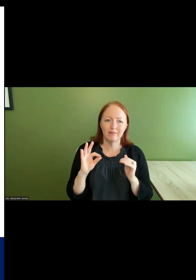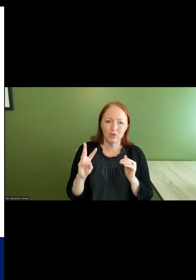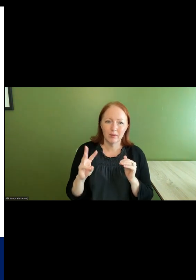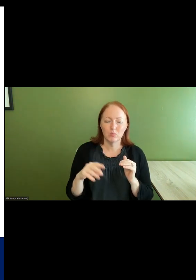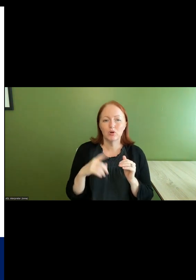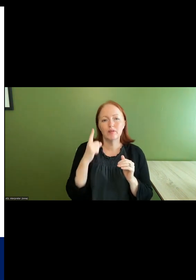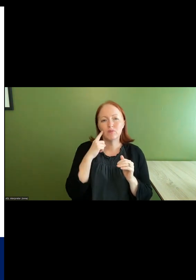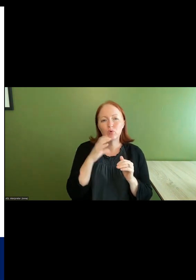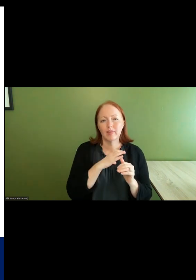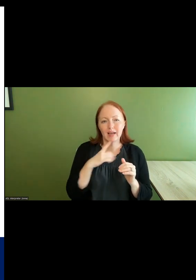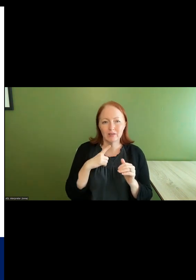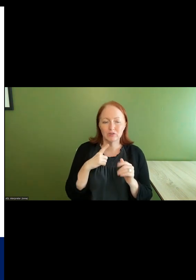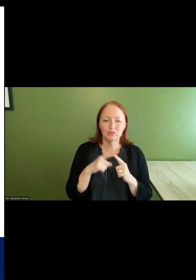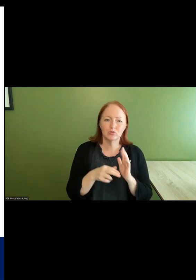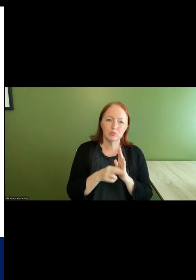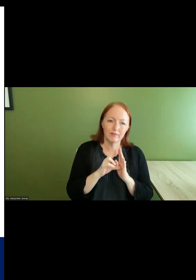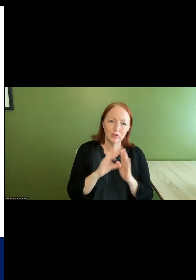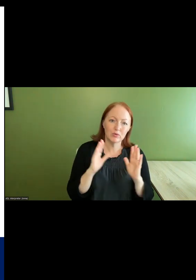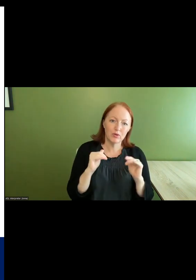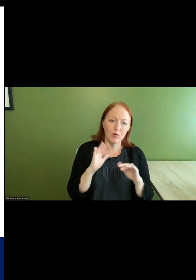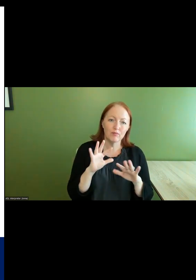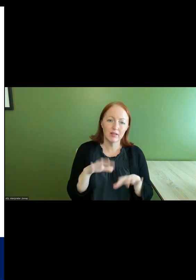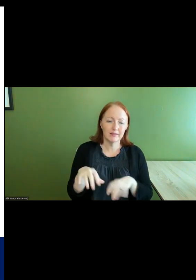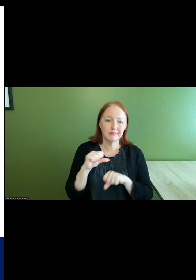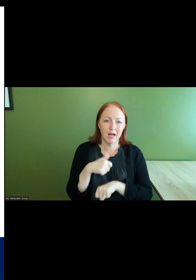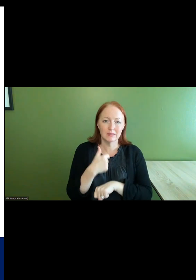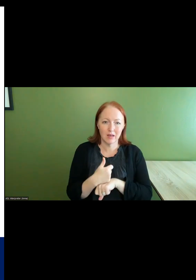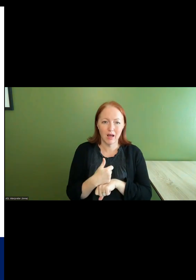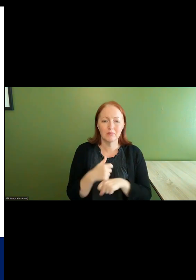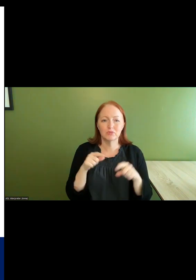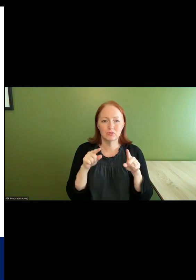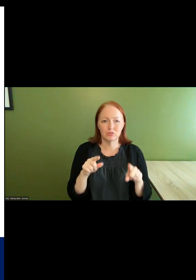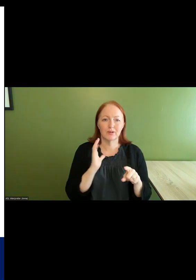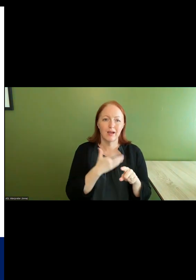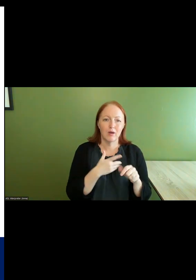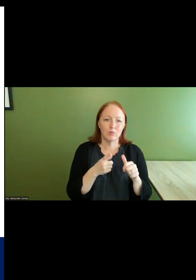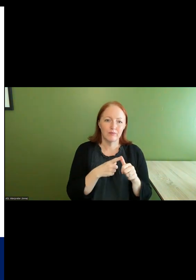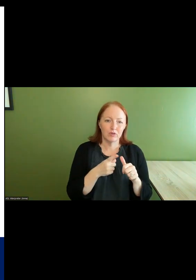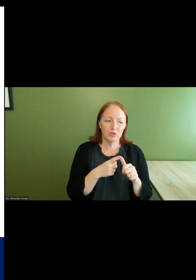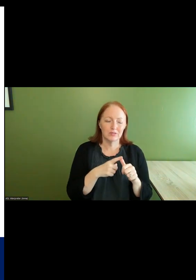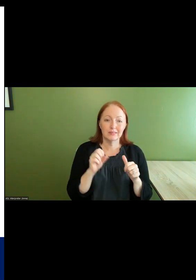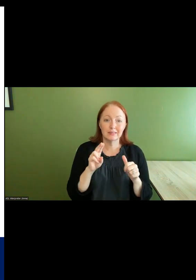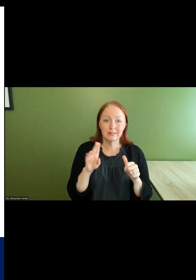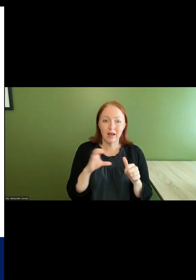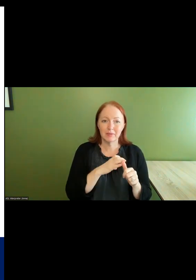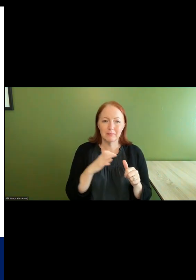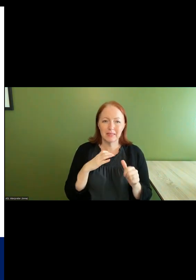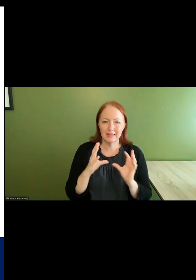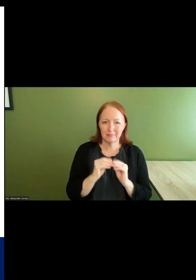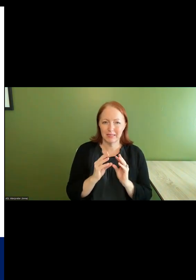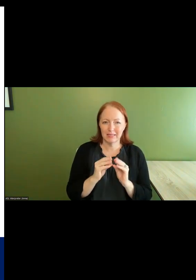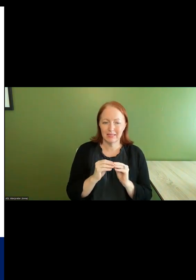for the council to review and hopefully adopt. During our first subcommittee meeting,